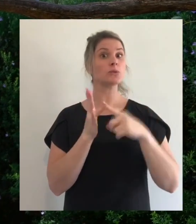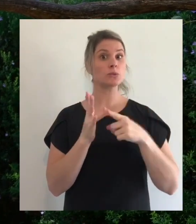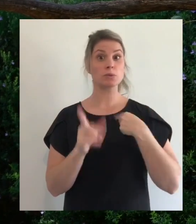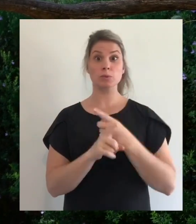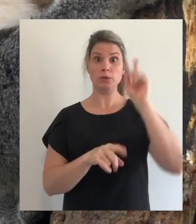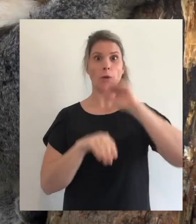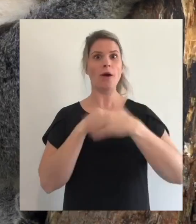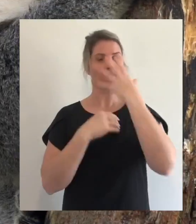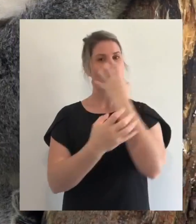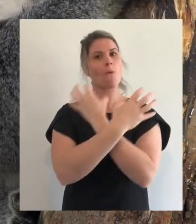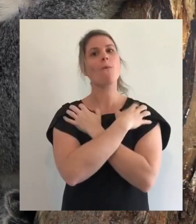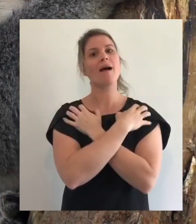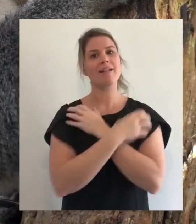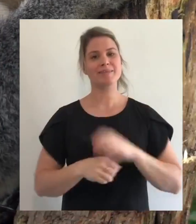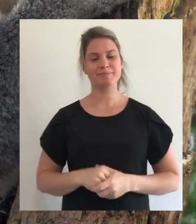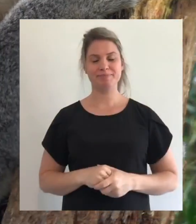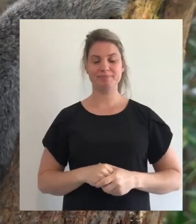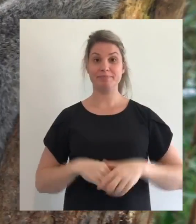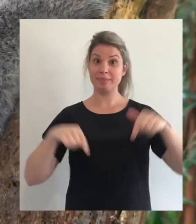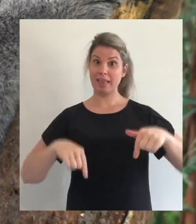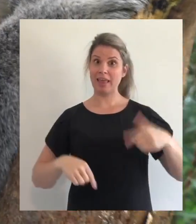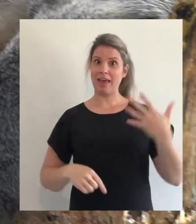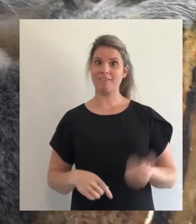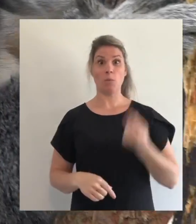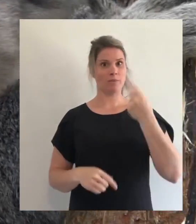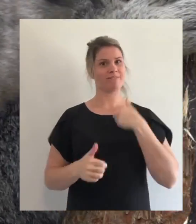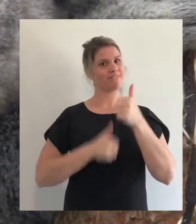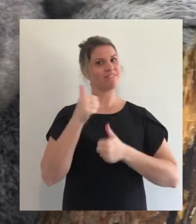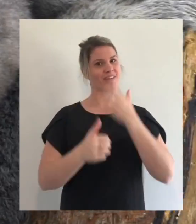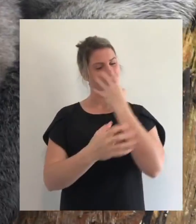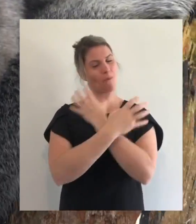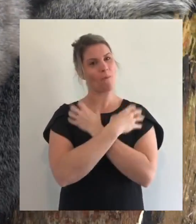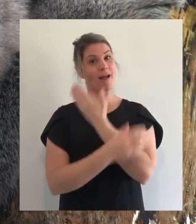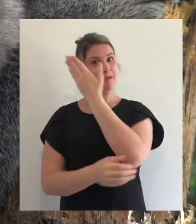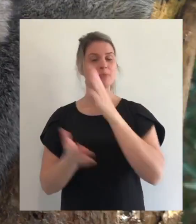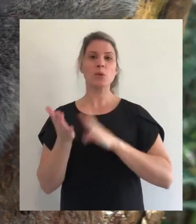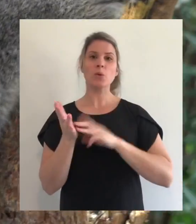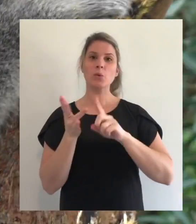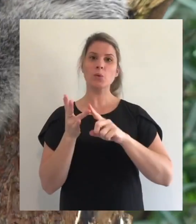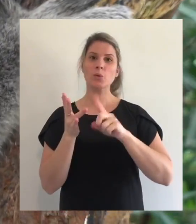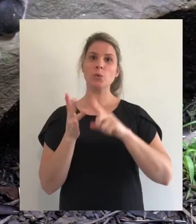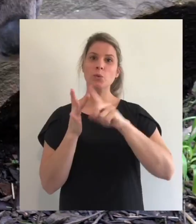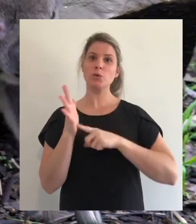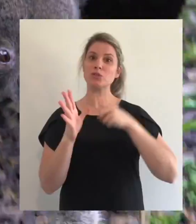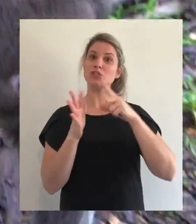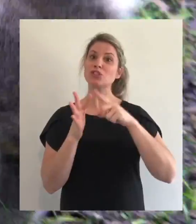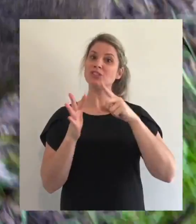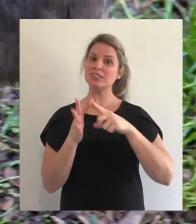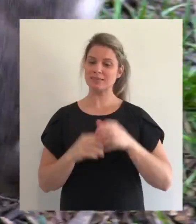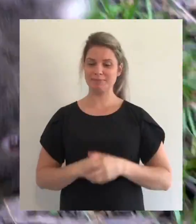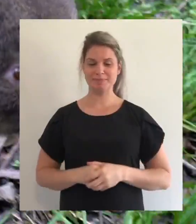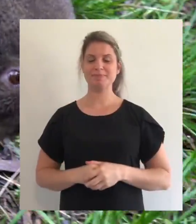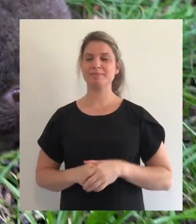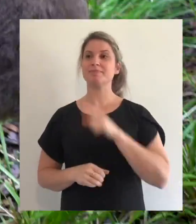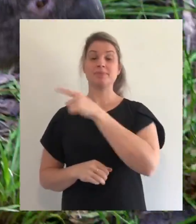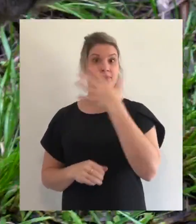koala talk. Joining me I have one of our favourite koalas here at the sanctuary, Nuji. So Nuji is a 5-year-old male